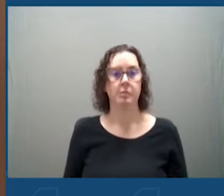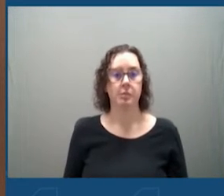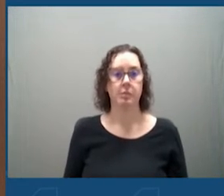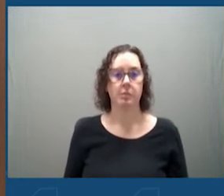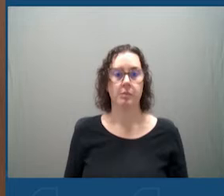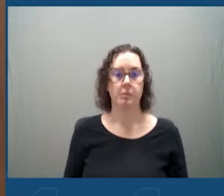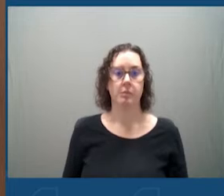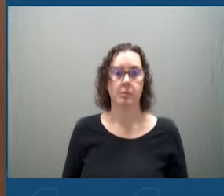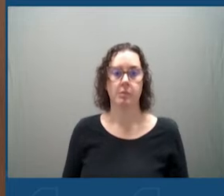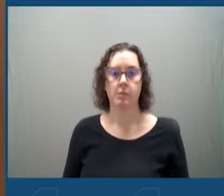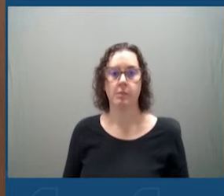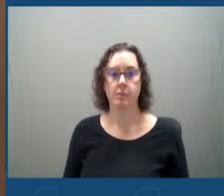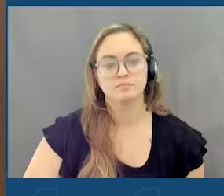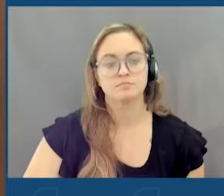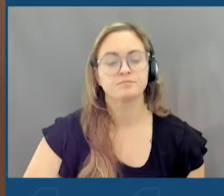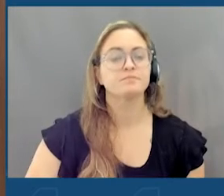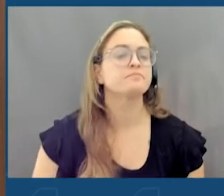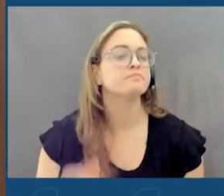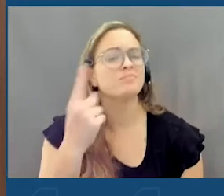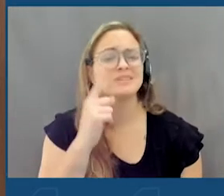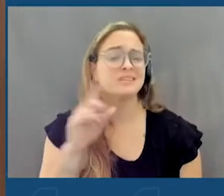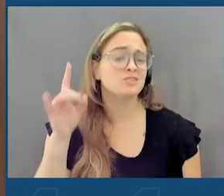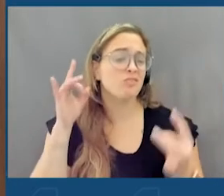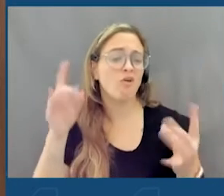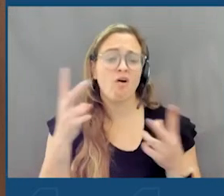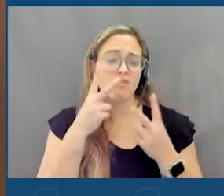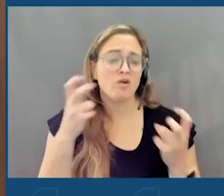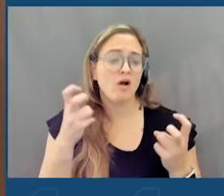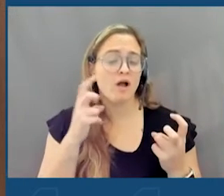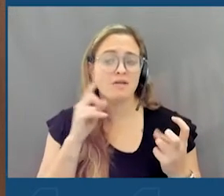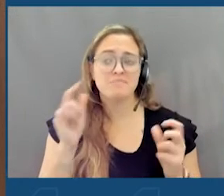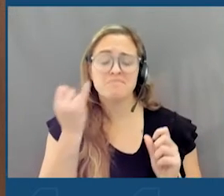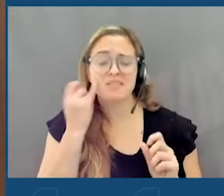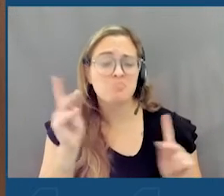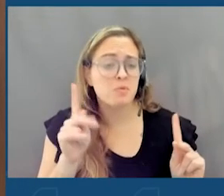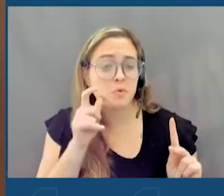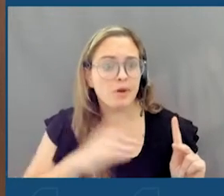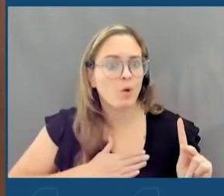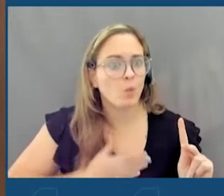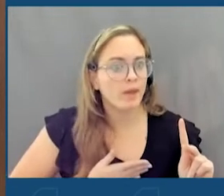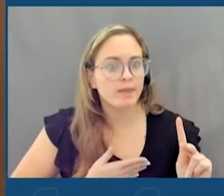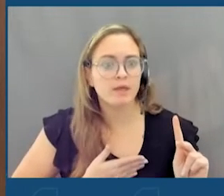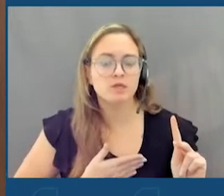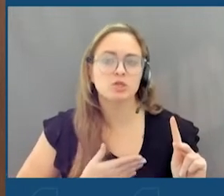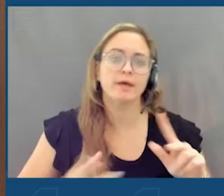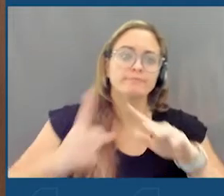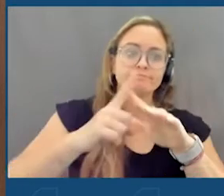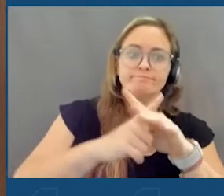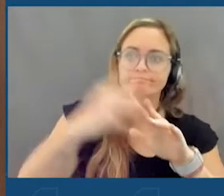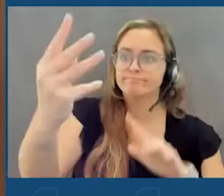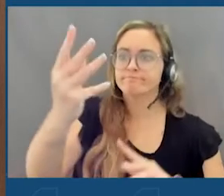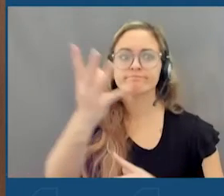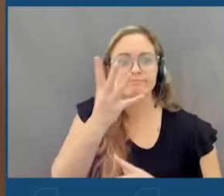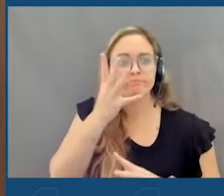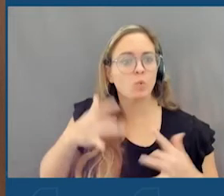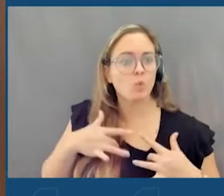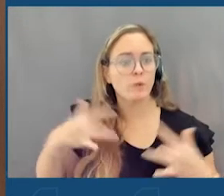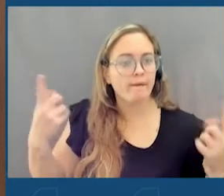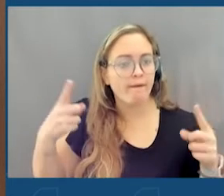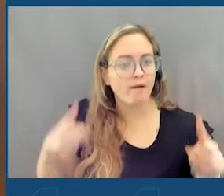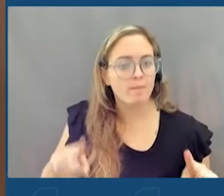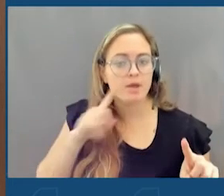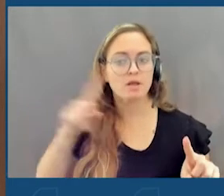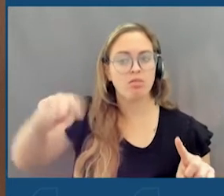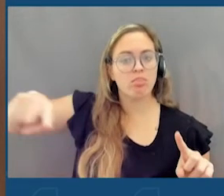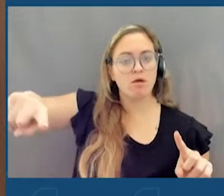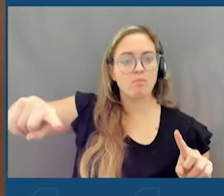if people had not been willing to come forward and tell their story, I'm not sure that we would have had the ability to get this through. And finally, of course, once